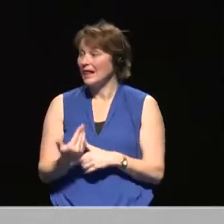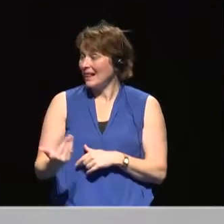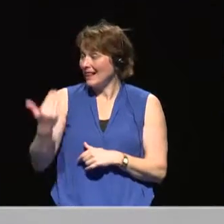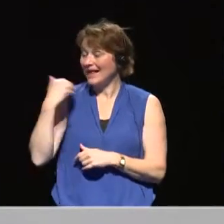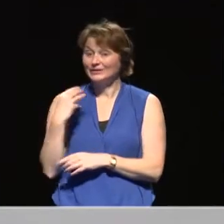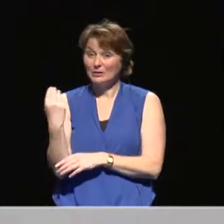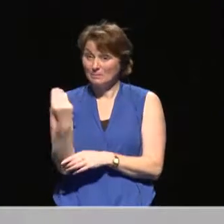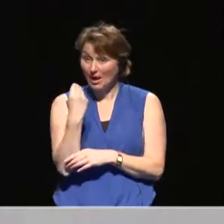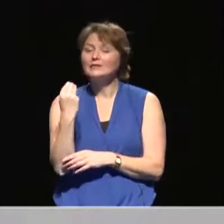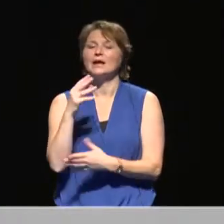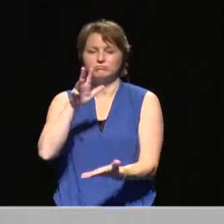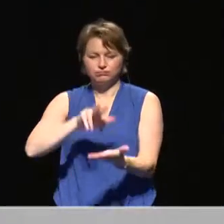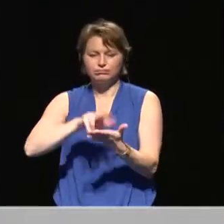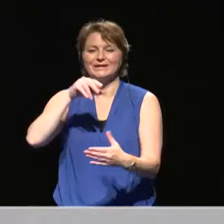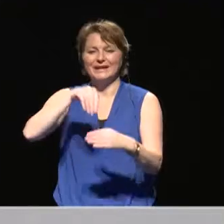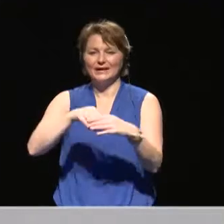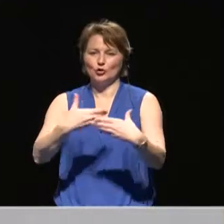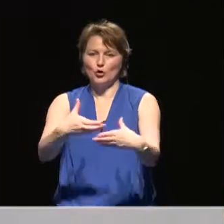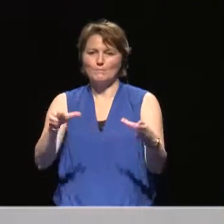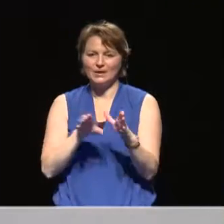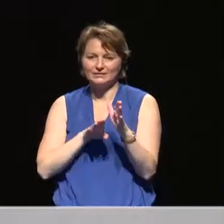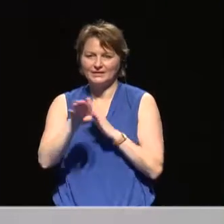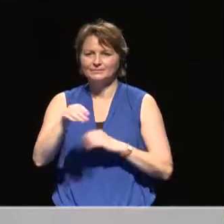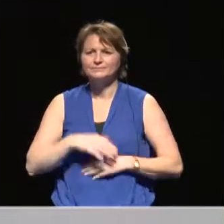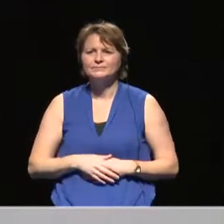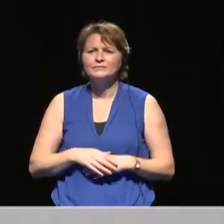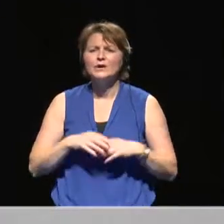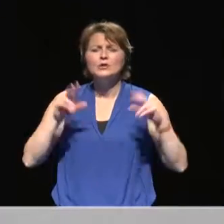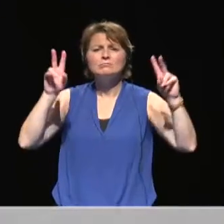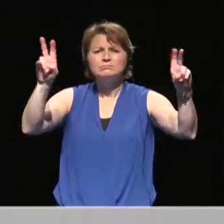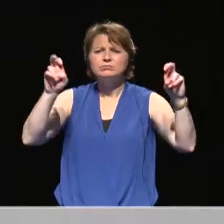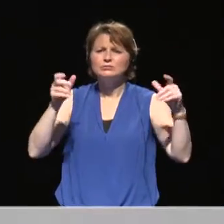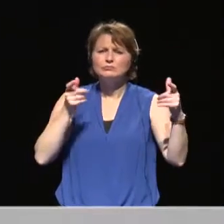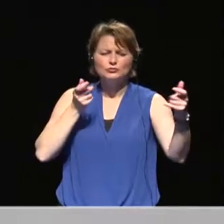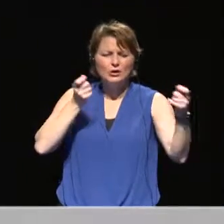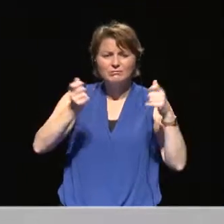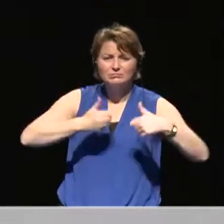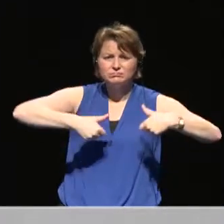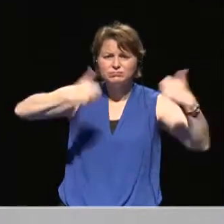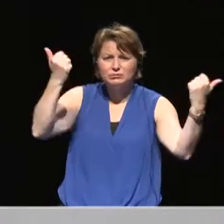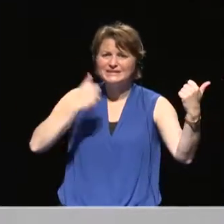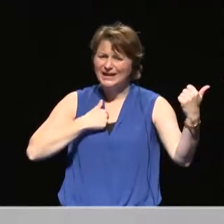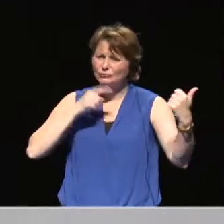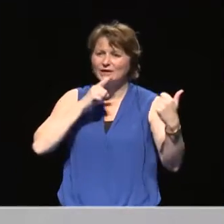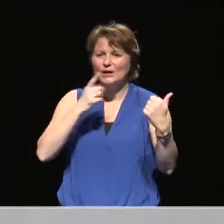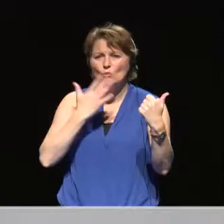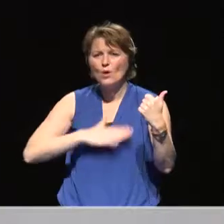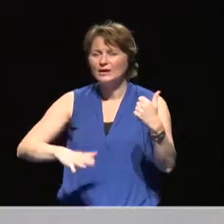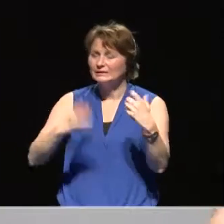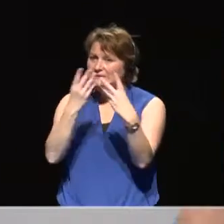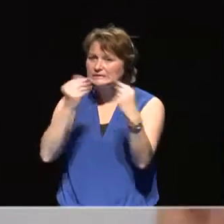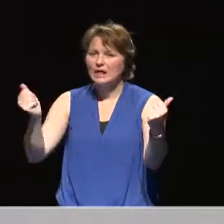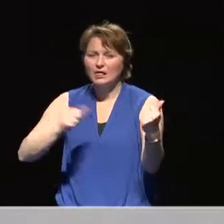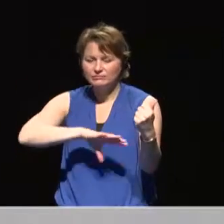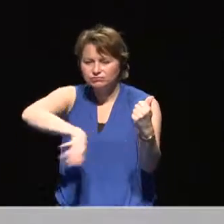Monday in the DEVE committee. The issue of good governance and fight against corruption is one of the great revolutions of